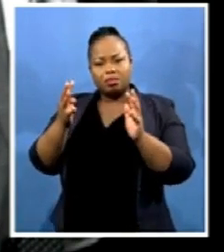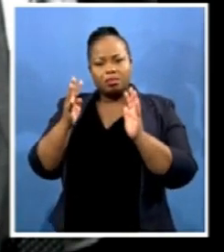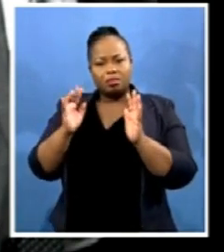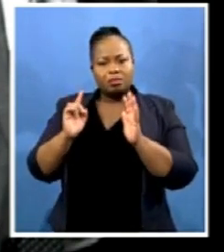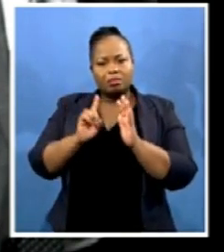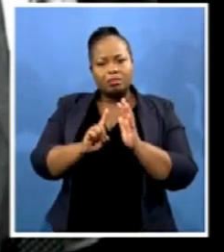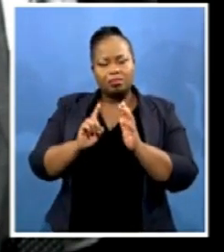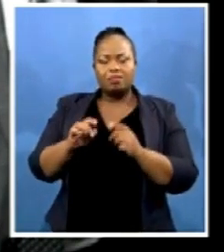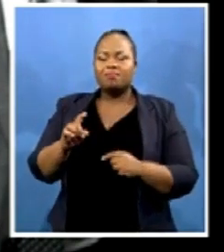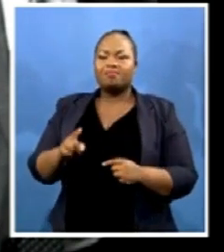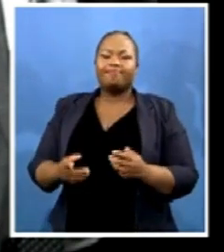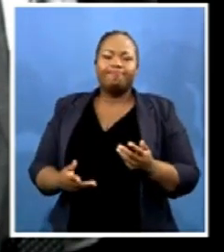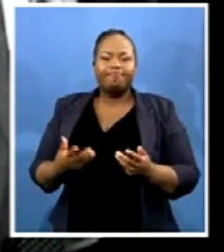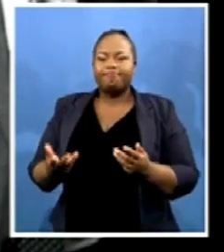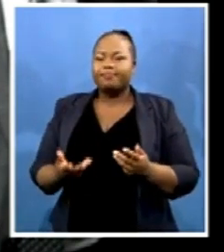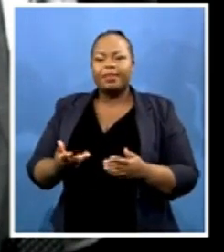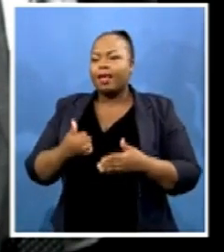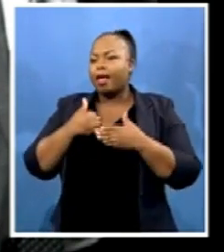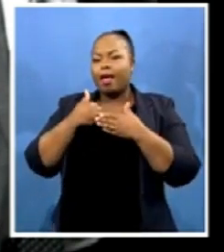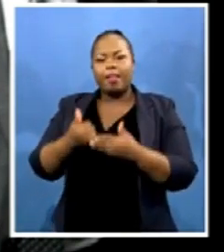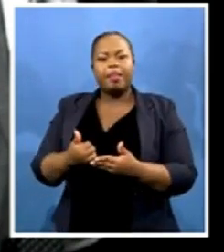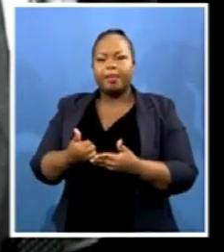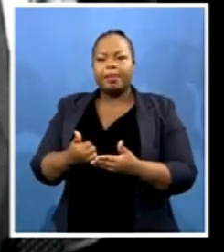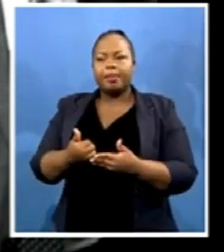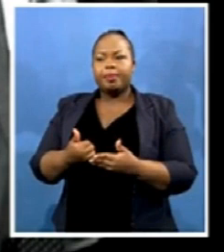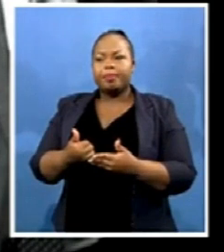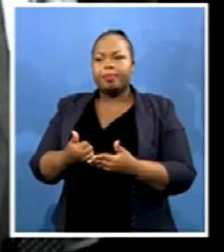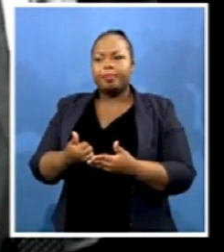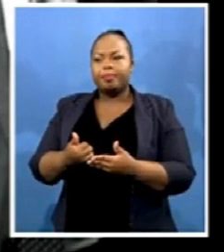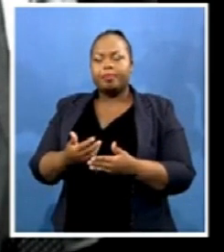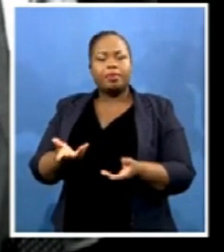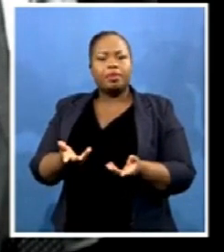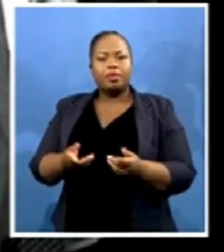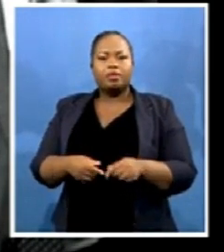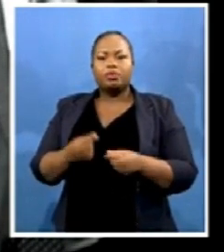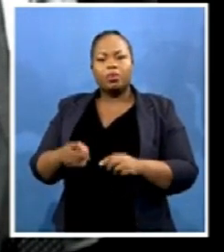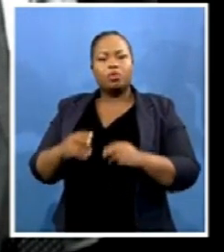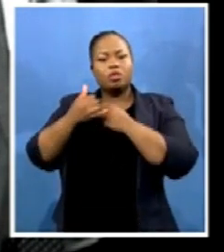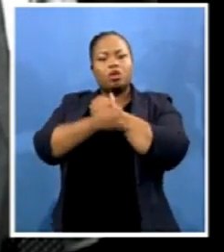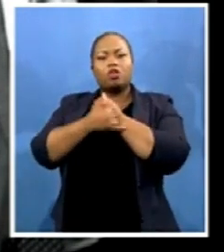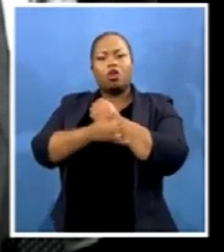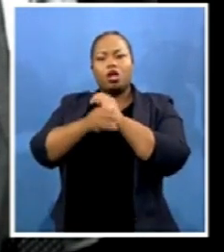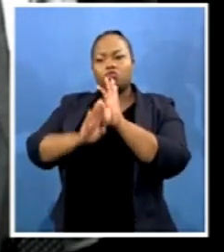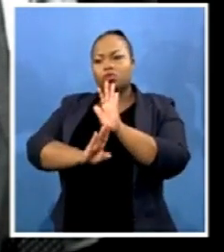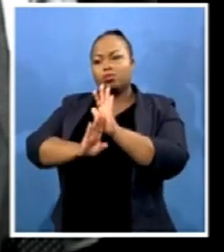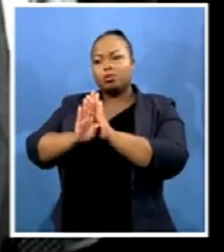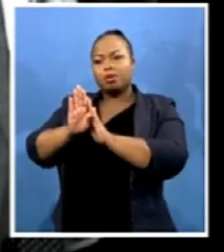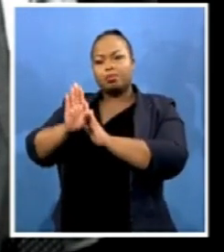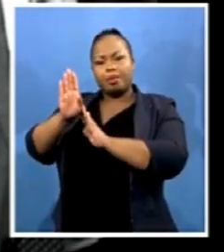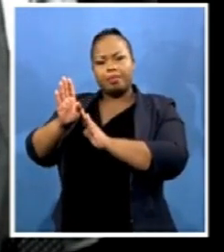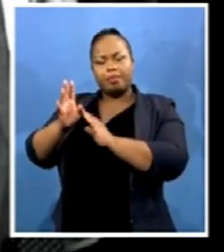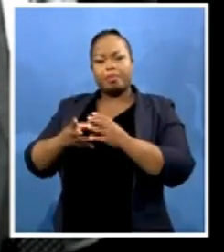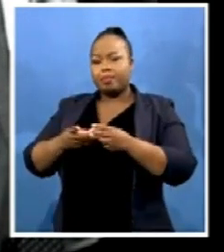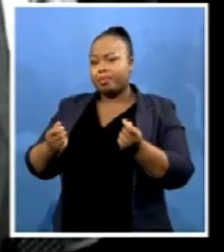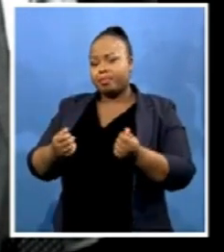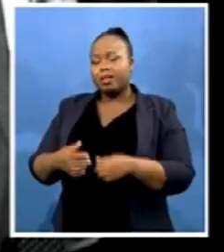assist in the process of the nation recovering and healing itself. But of course, accountability also goes back to